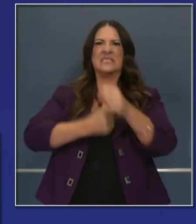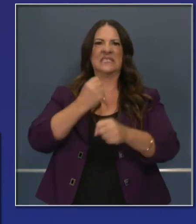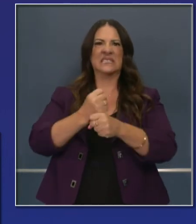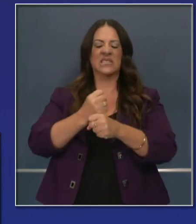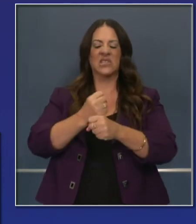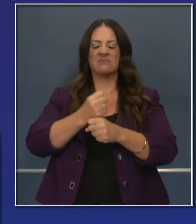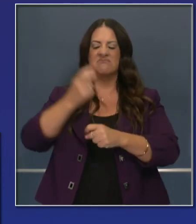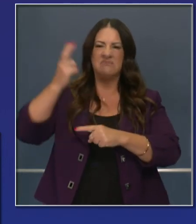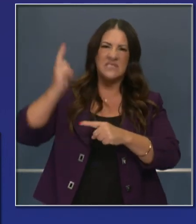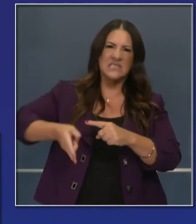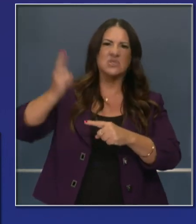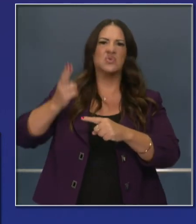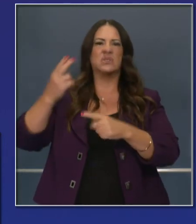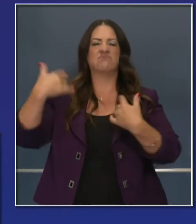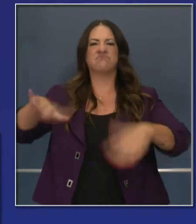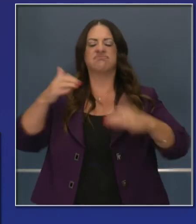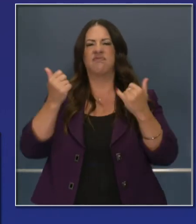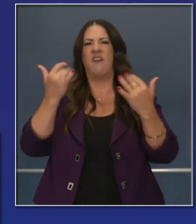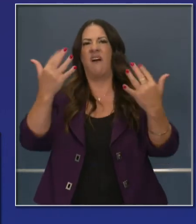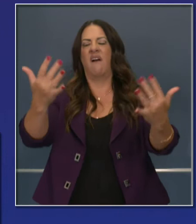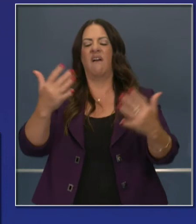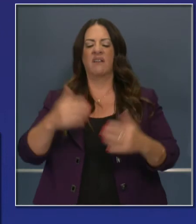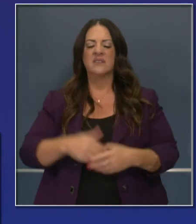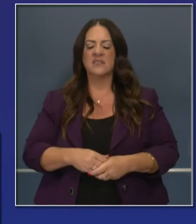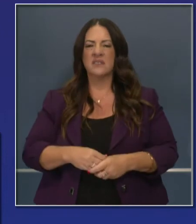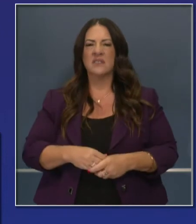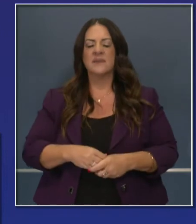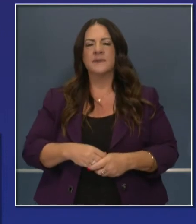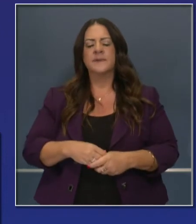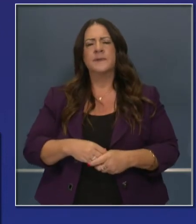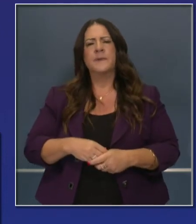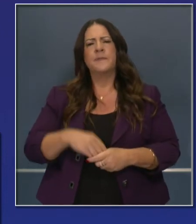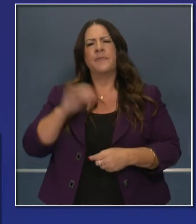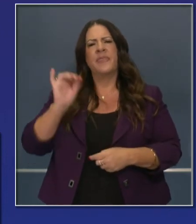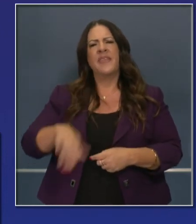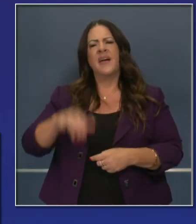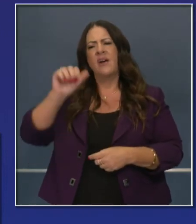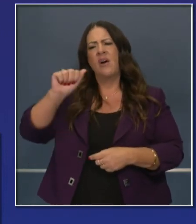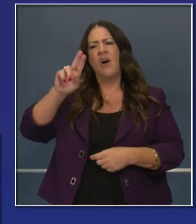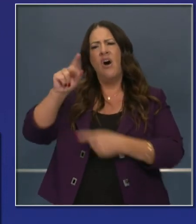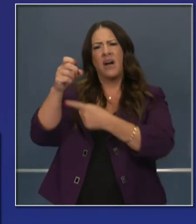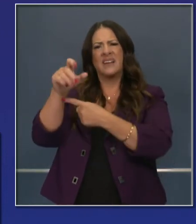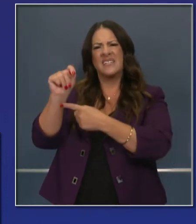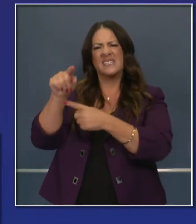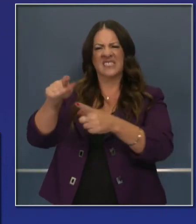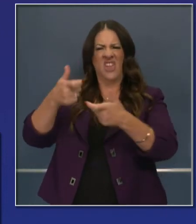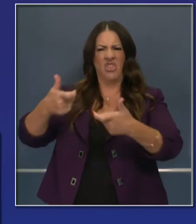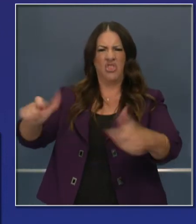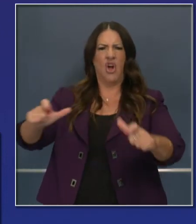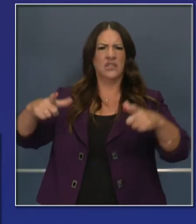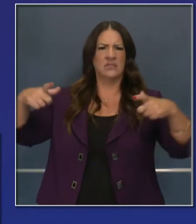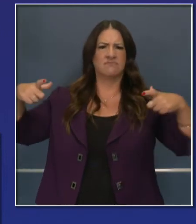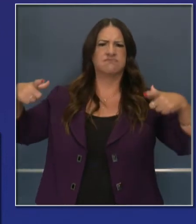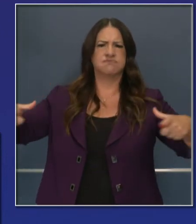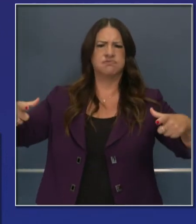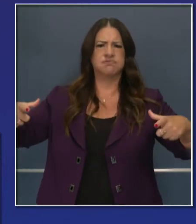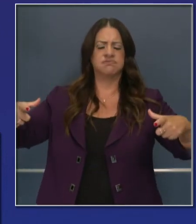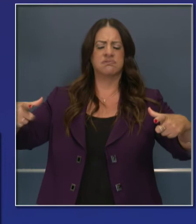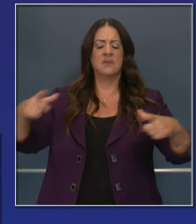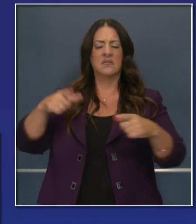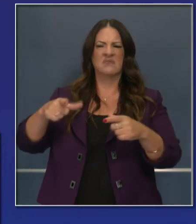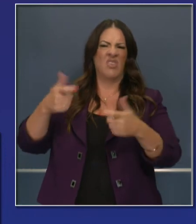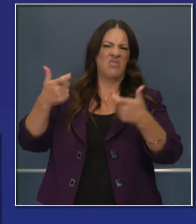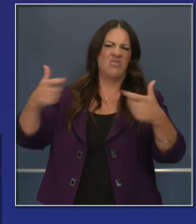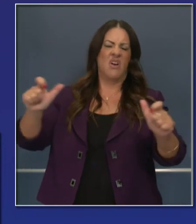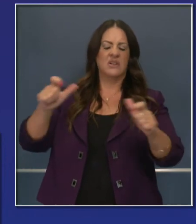This season has included these active wildfires I referenced, August being the largest in California's recorded history.